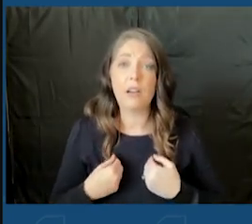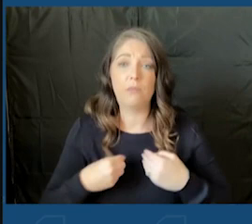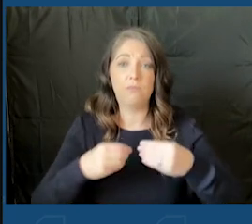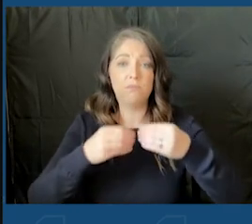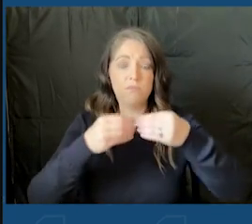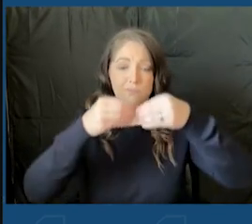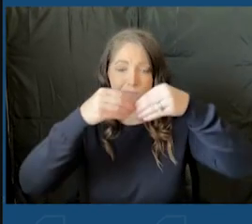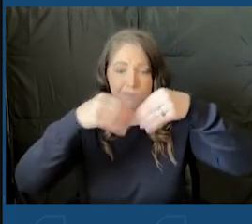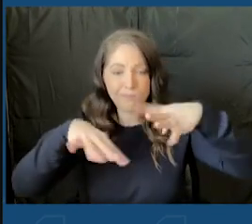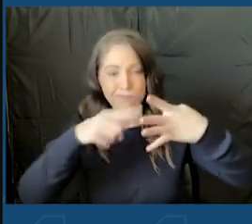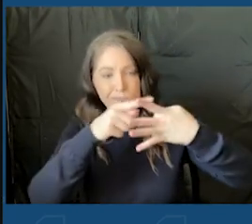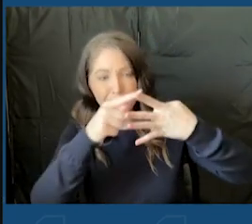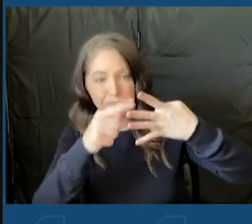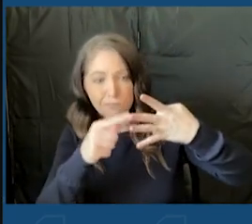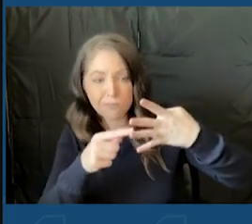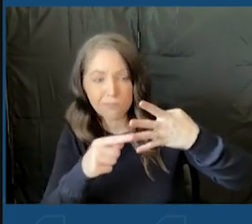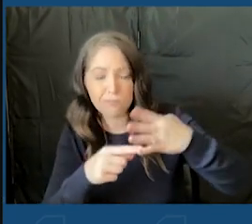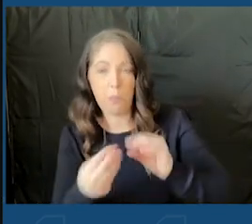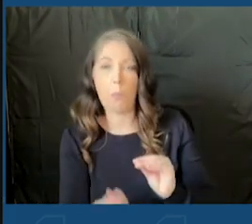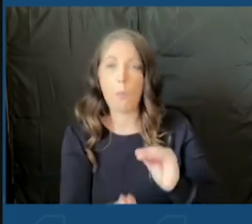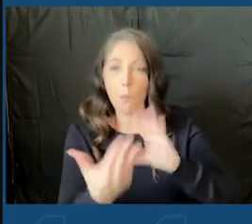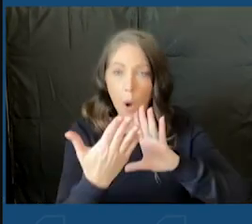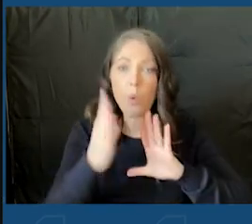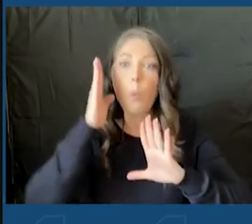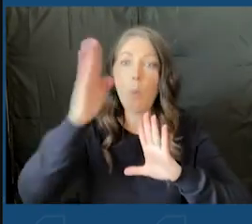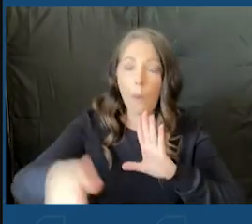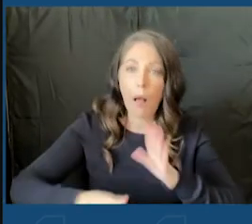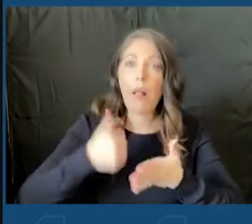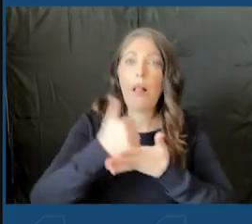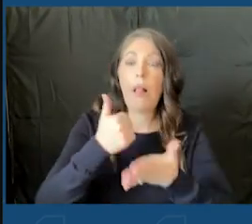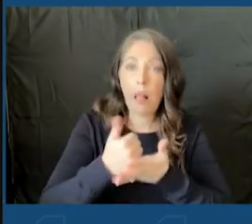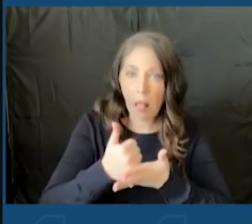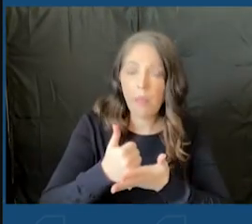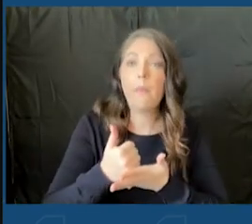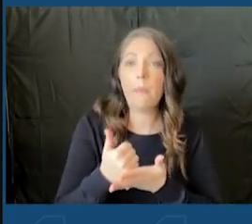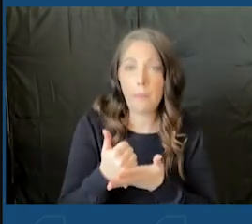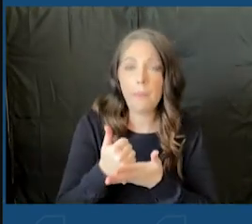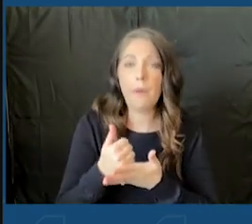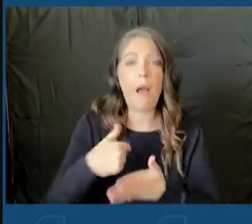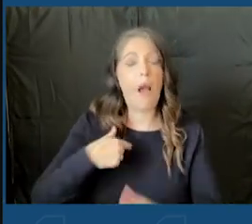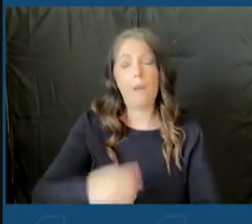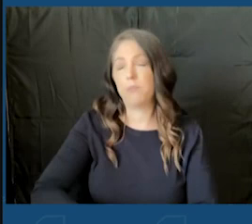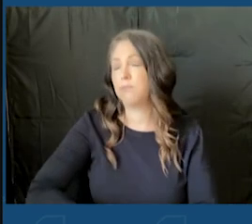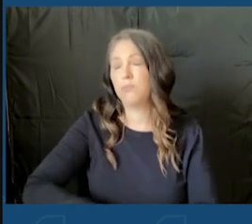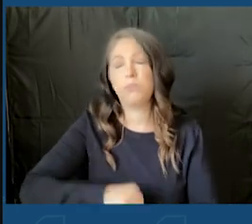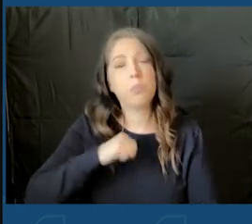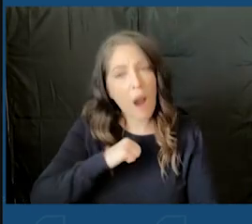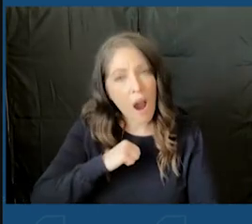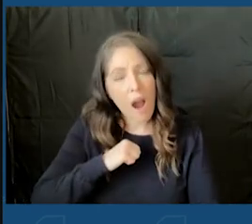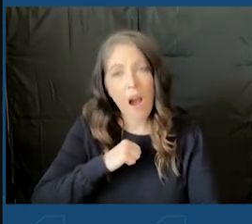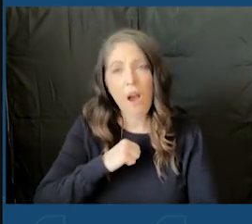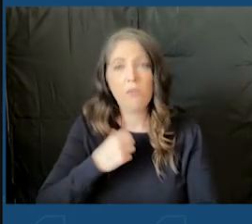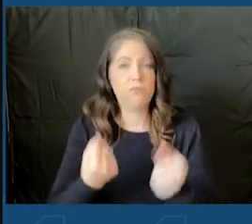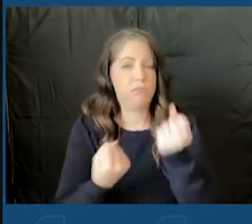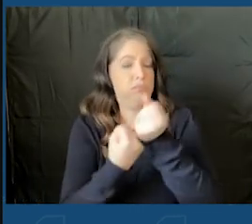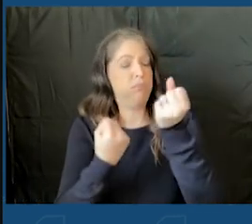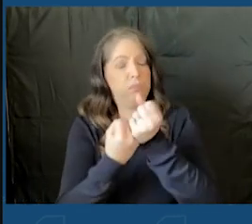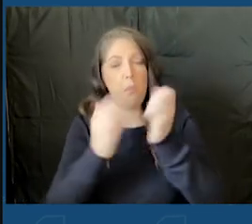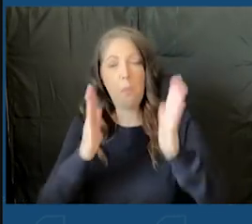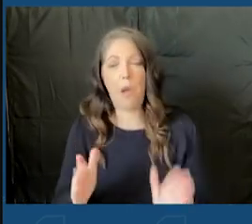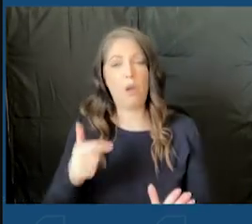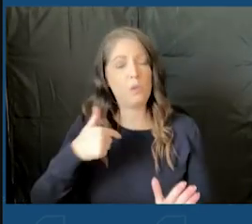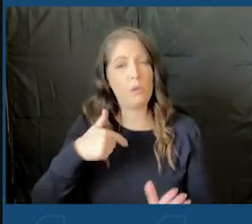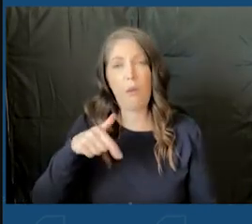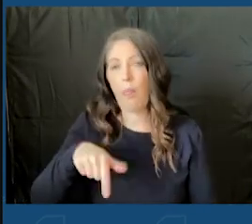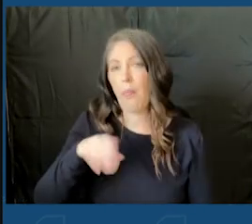that will make a difference. And I am just so proud to be the sponsor of this and